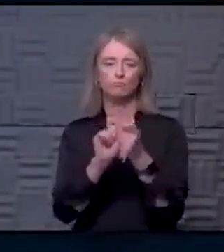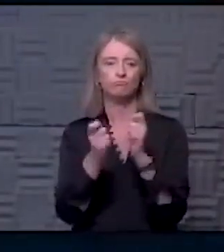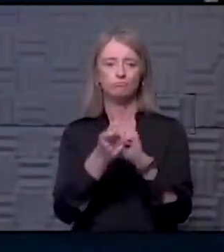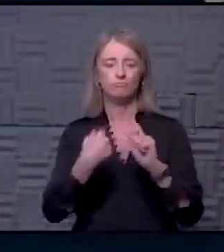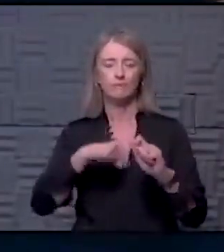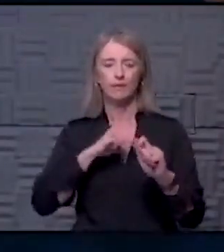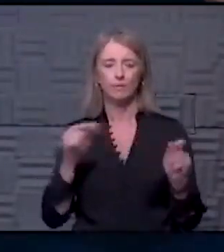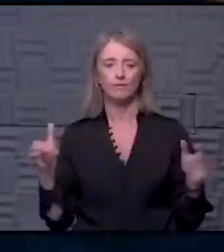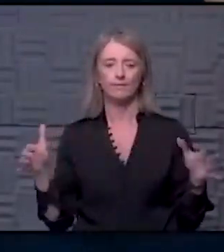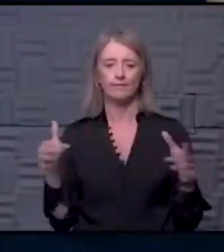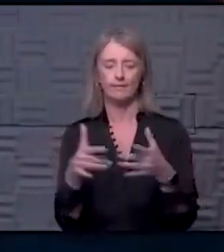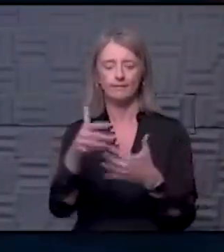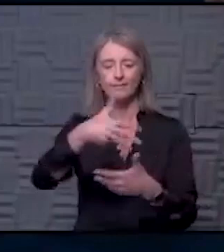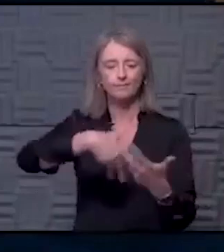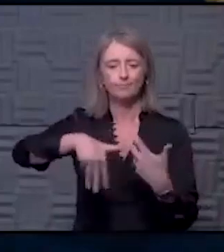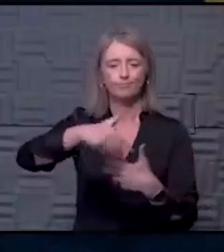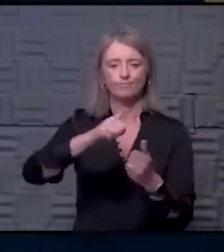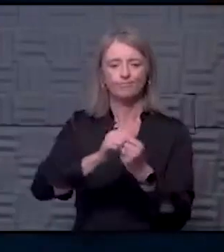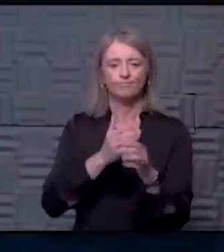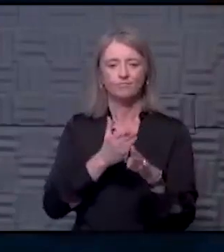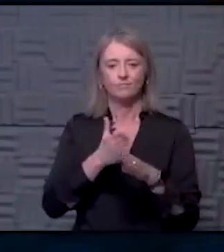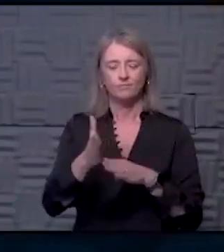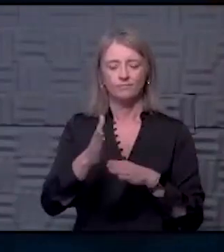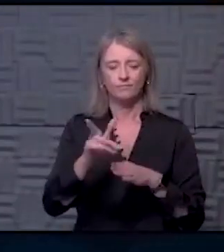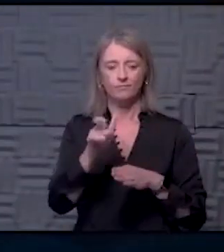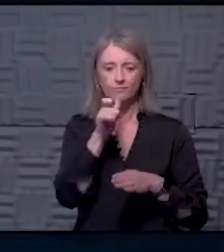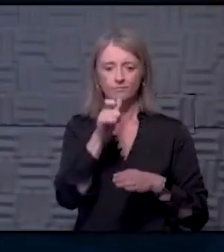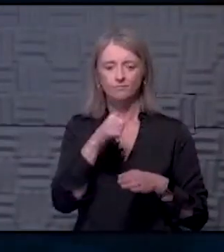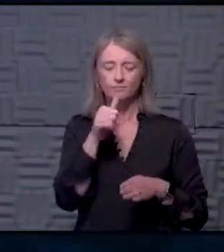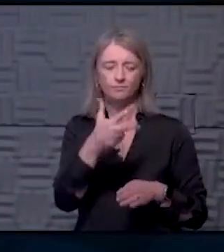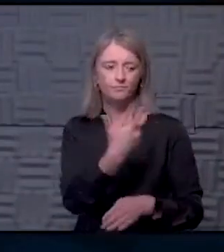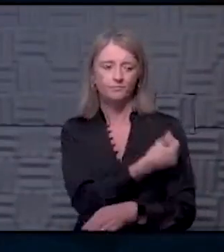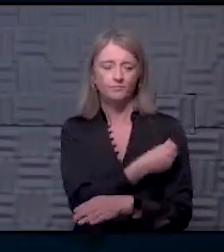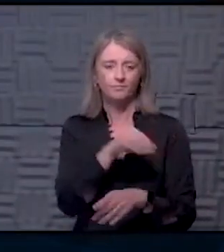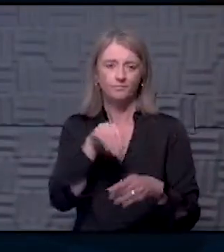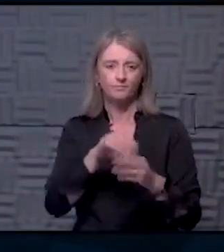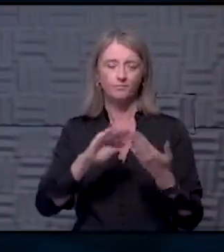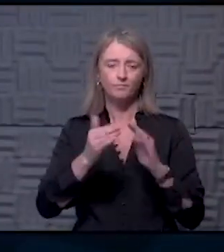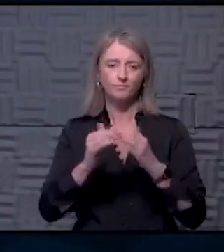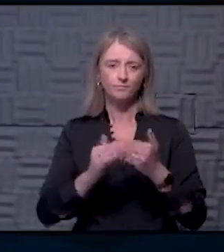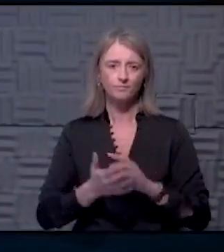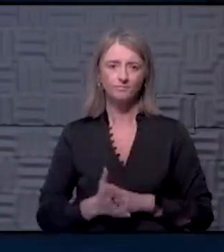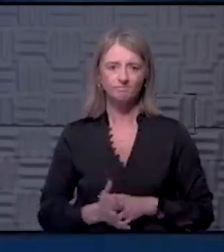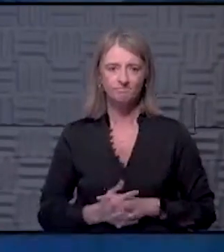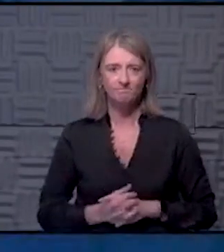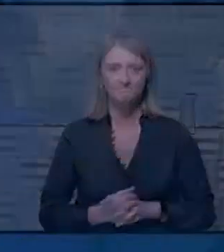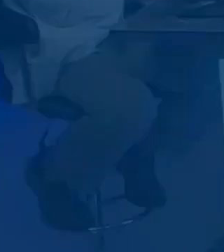we are gathering and interacting, especially for those that are unvaccinated in our communities.